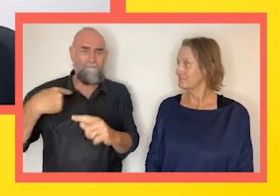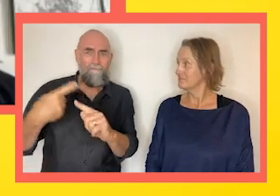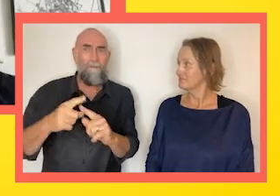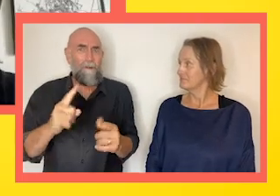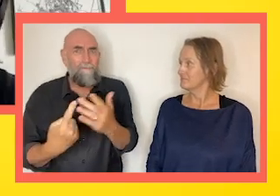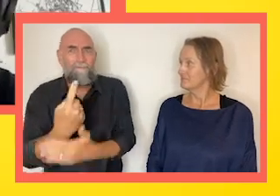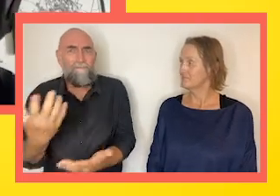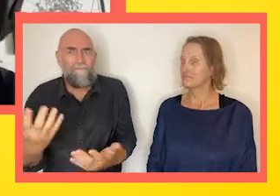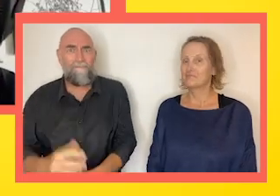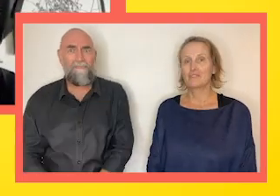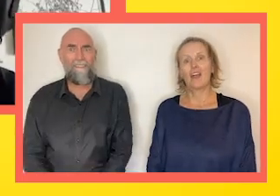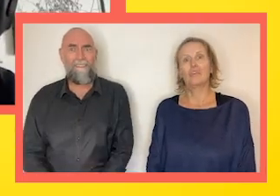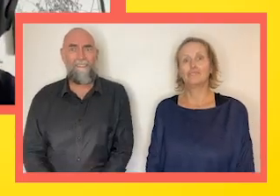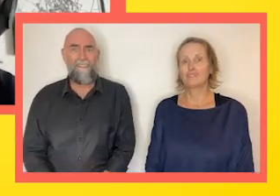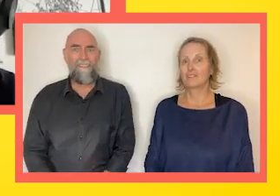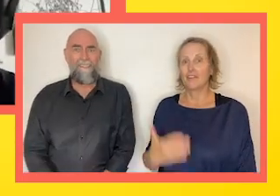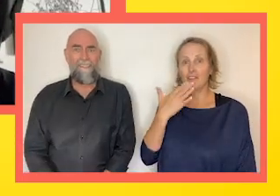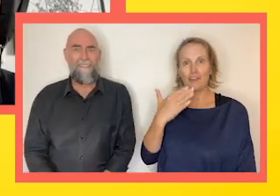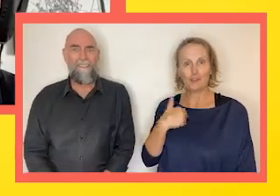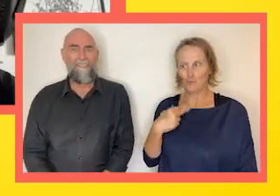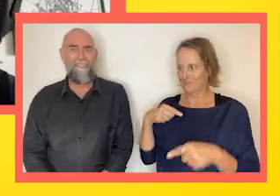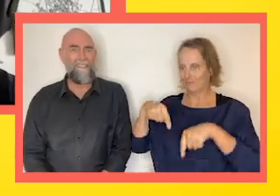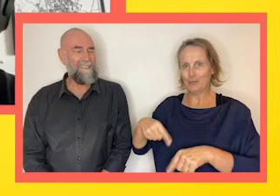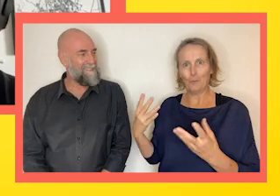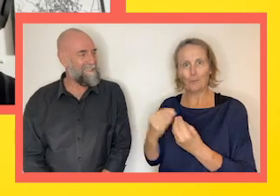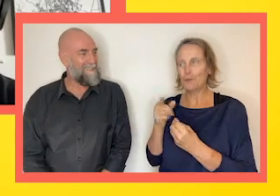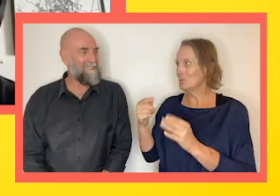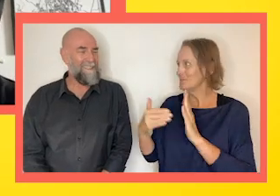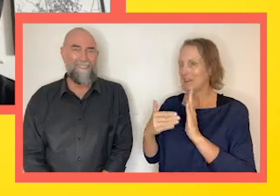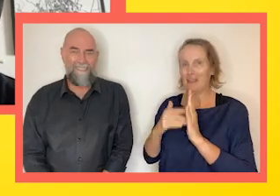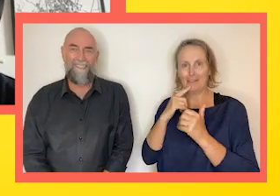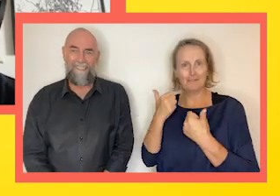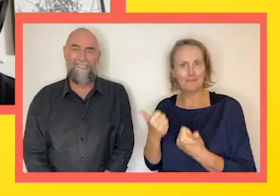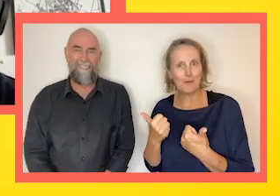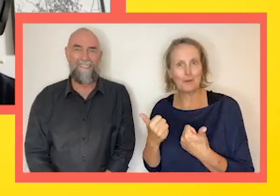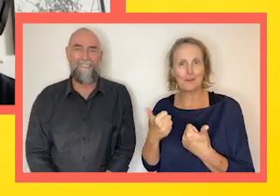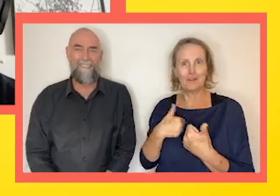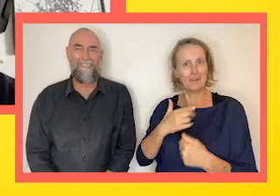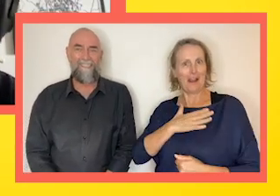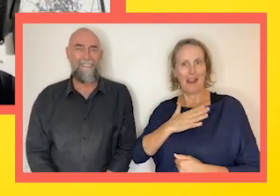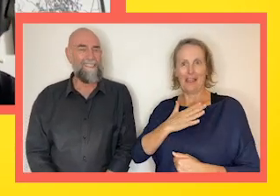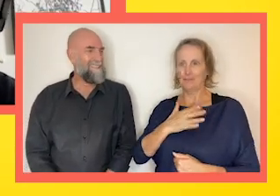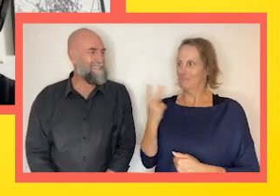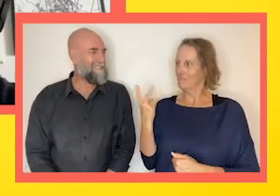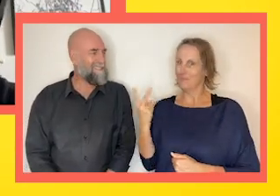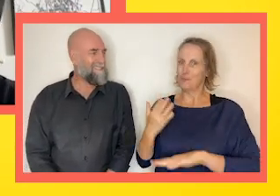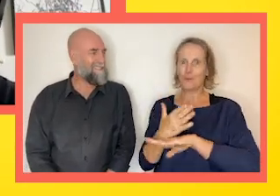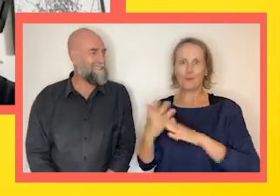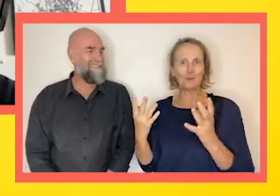Perris? Oh, Kurt, thanks for having me, mate. First up, really good to be here in the hosting